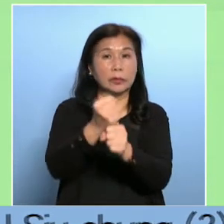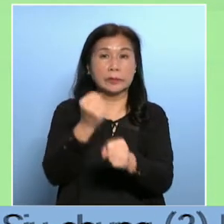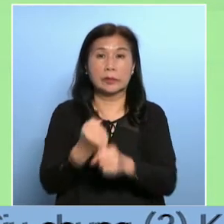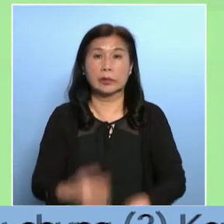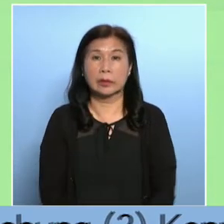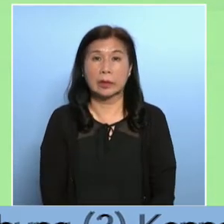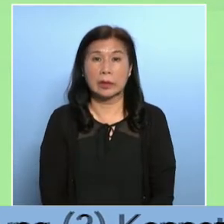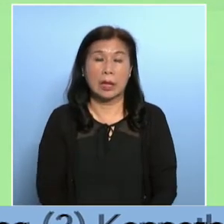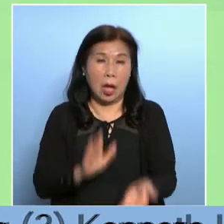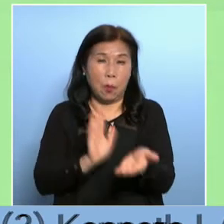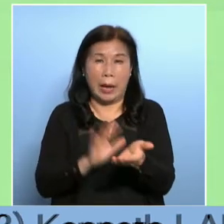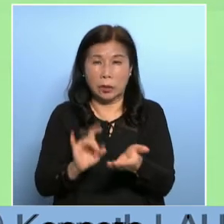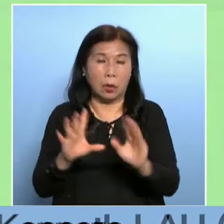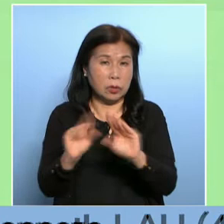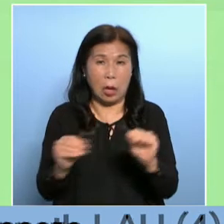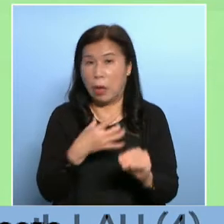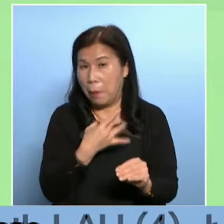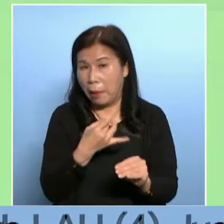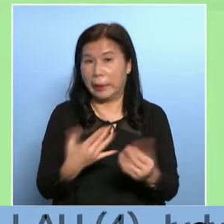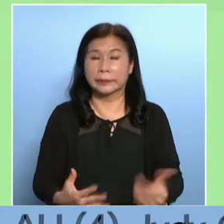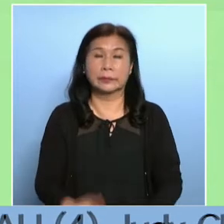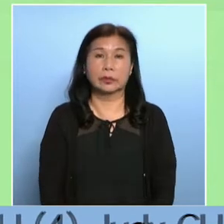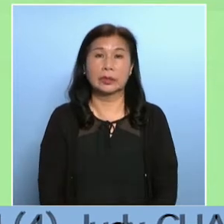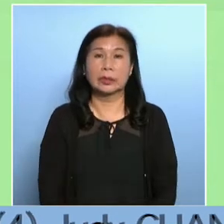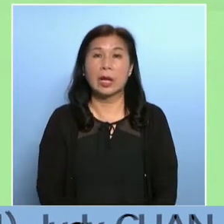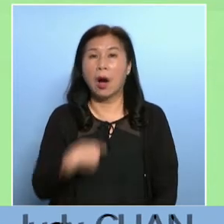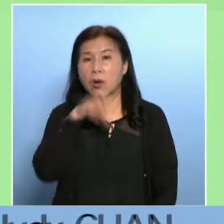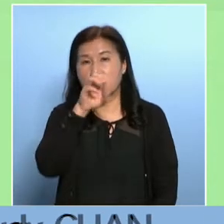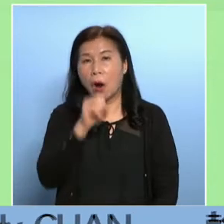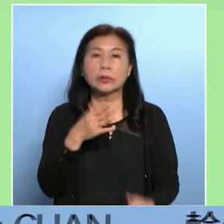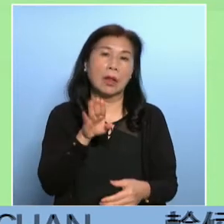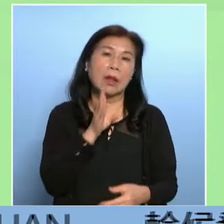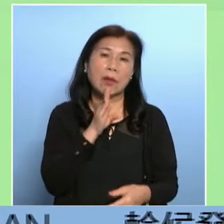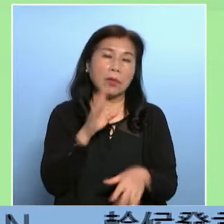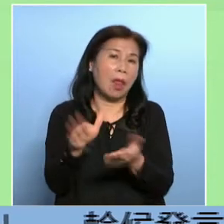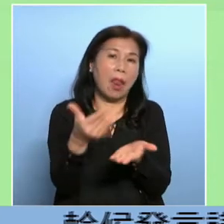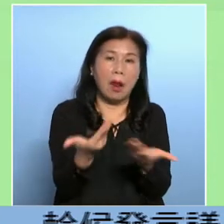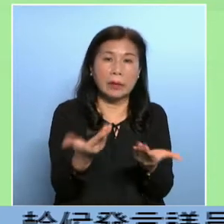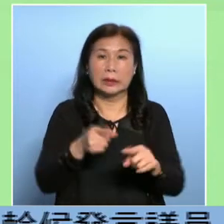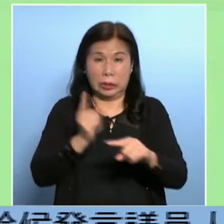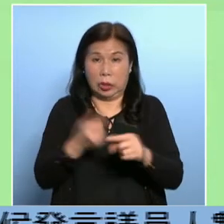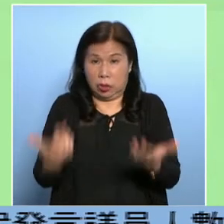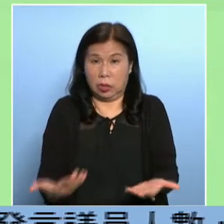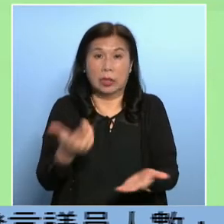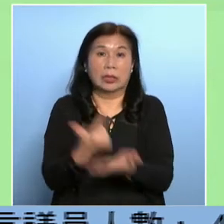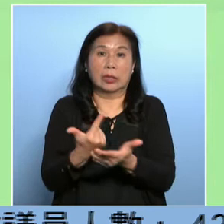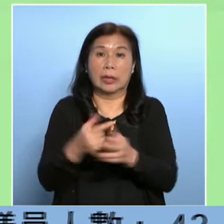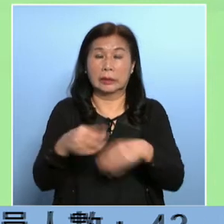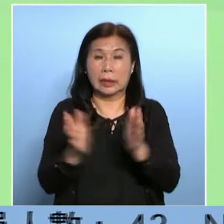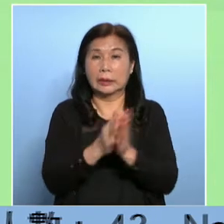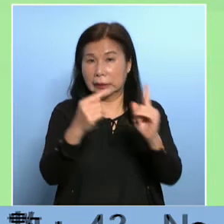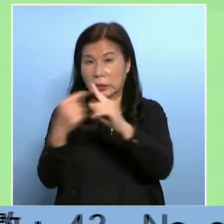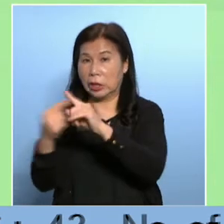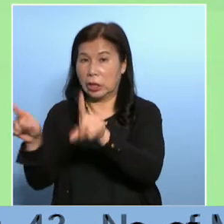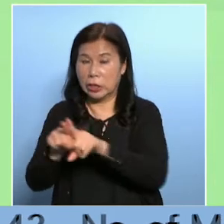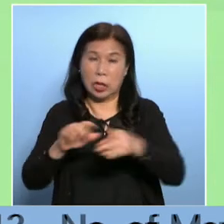industries. So long as the epidemic is still raging, all this are just vainful talk.